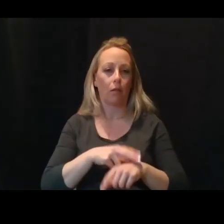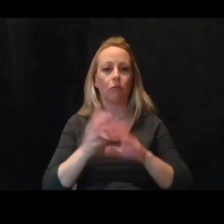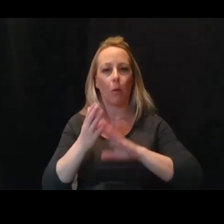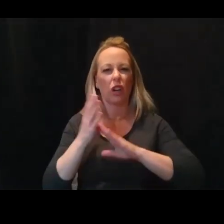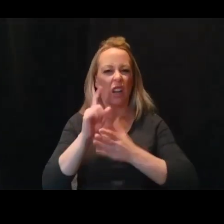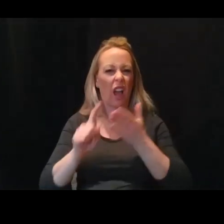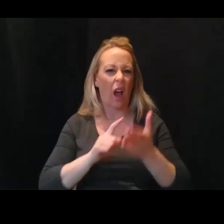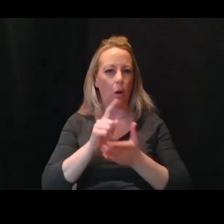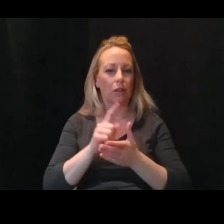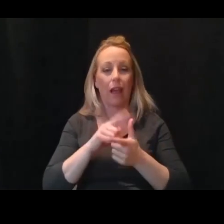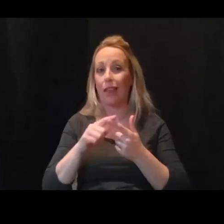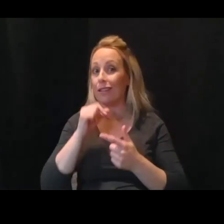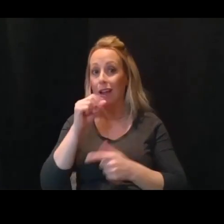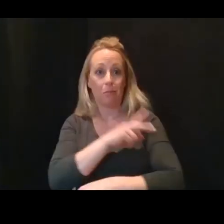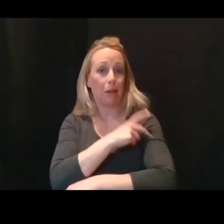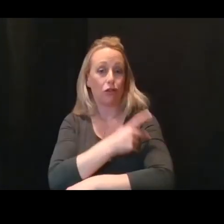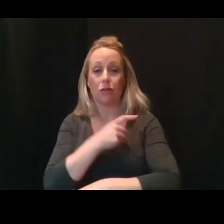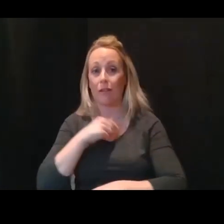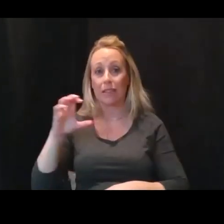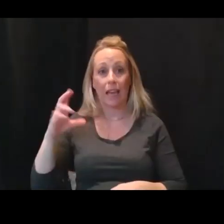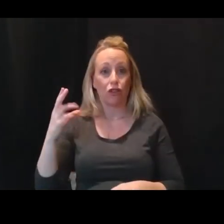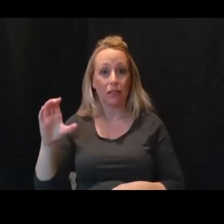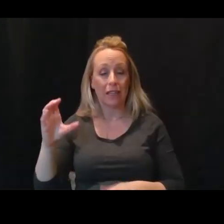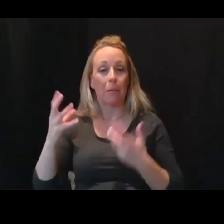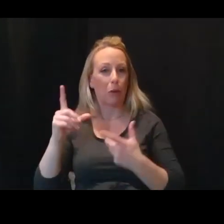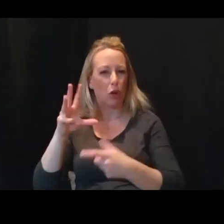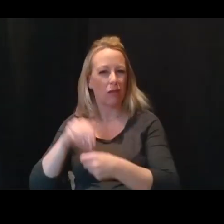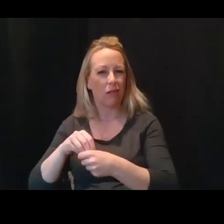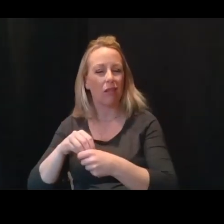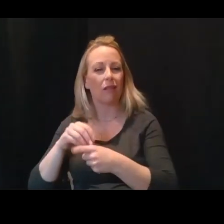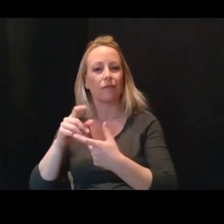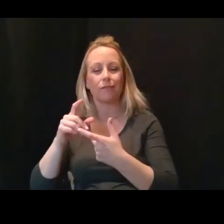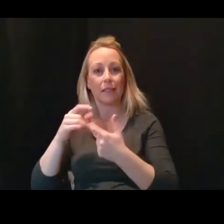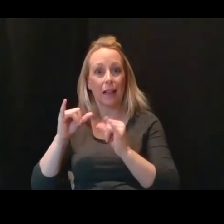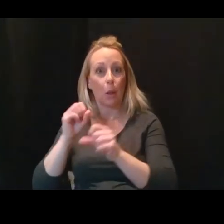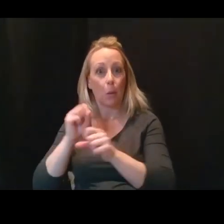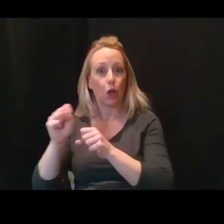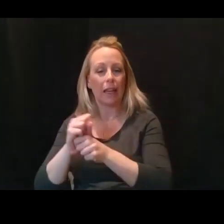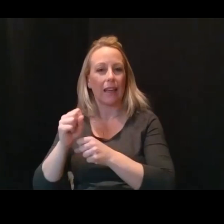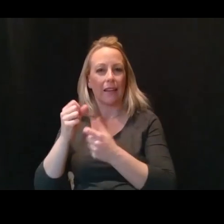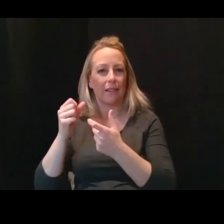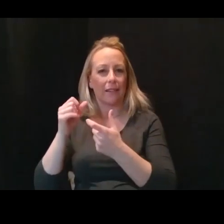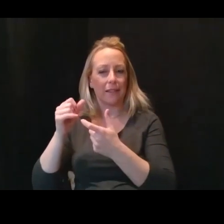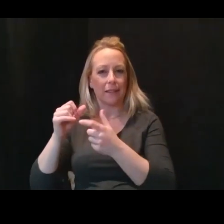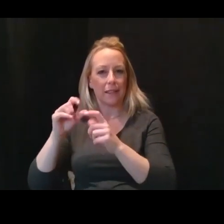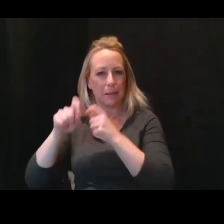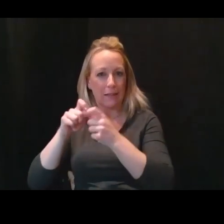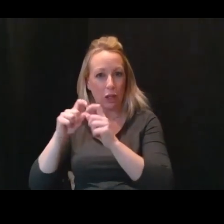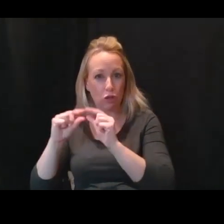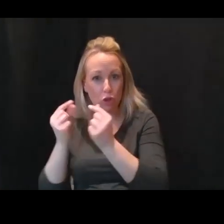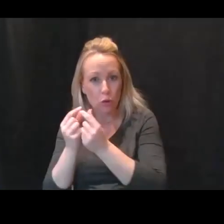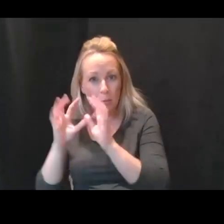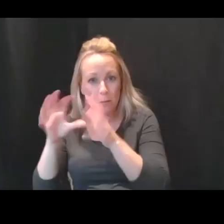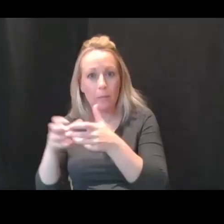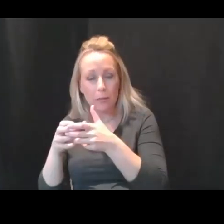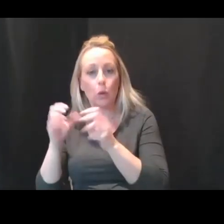then non-patients of CHC, if you're a part of a group or an employee, if you're still employed, you can work with your employer to get those set up.